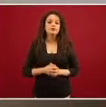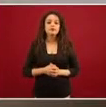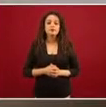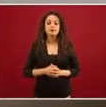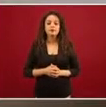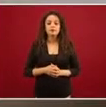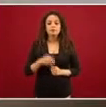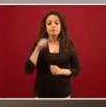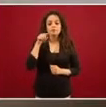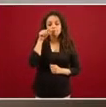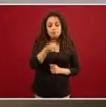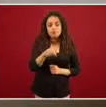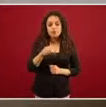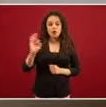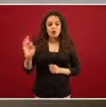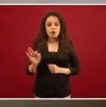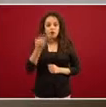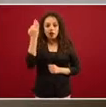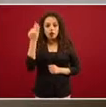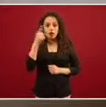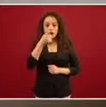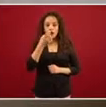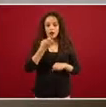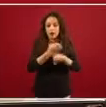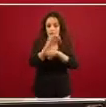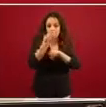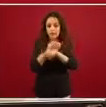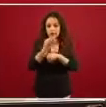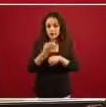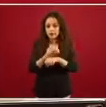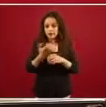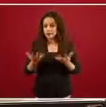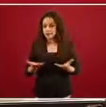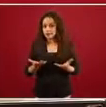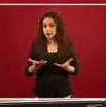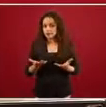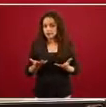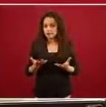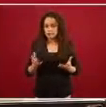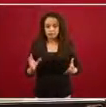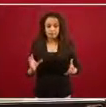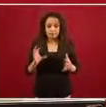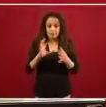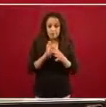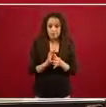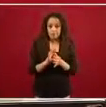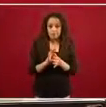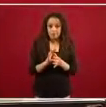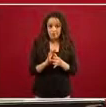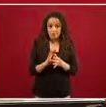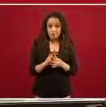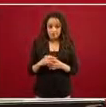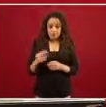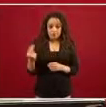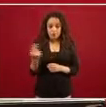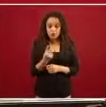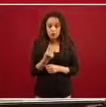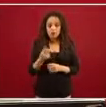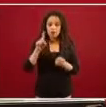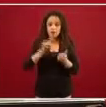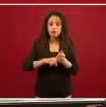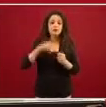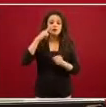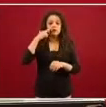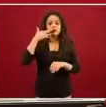contemplates what is called in law terms what is called the concurrency, which